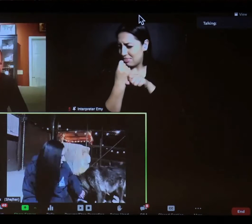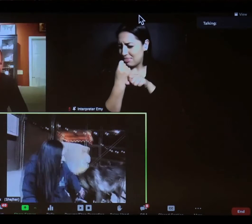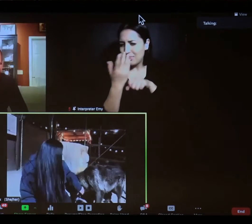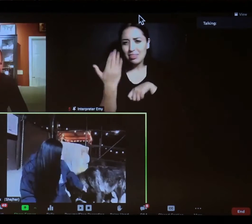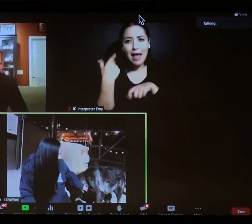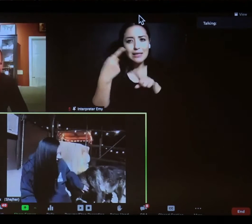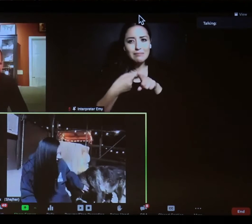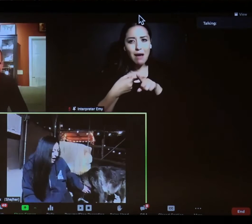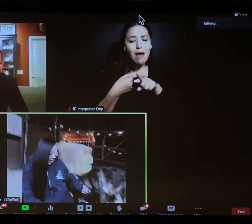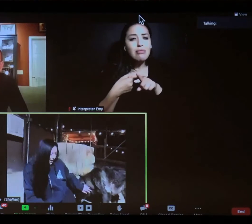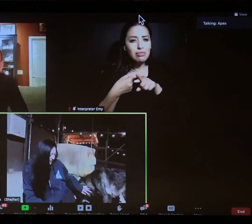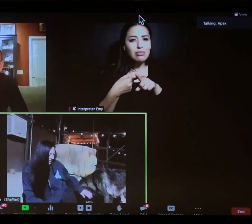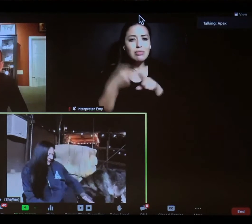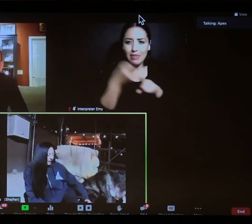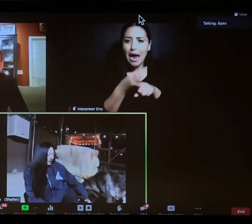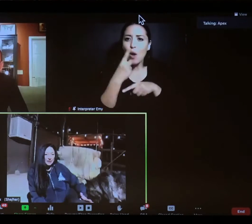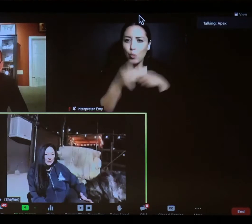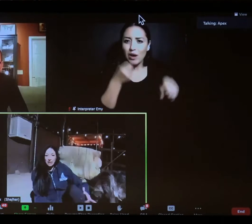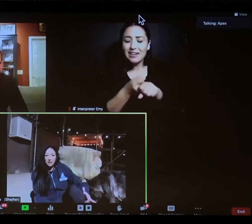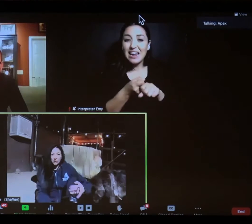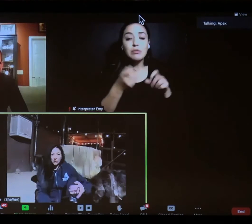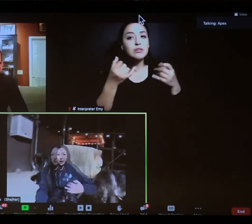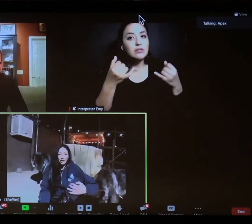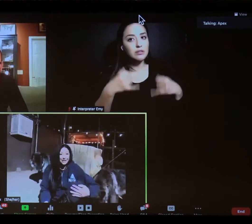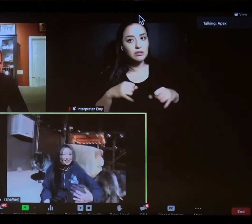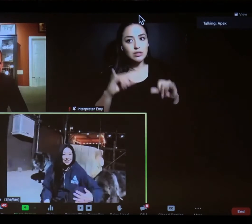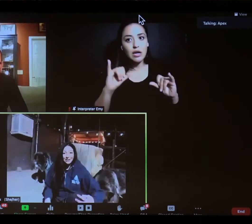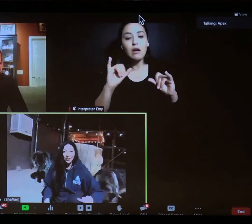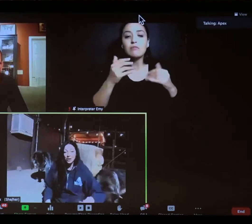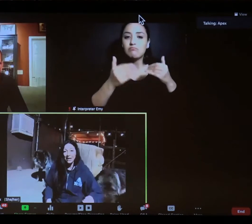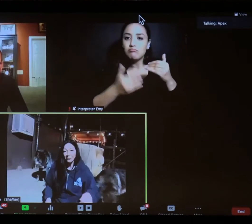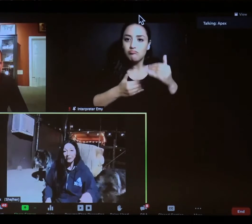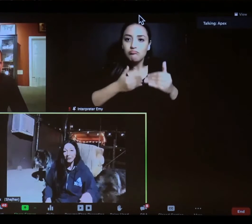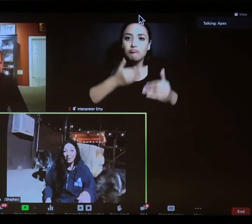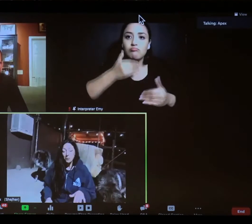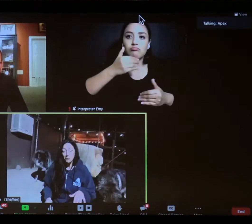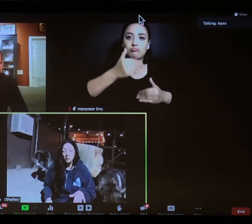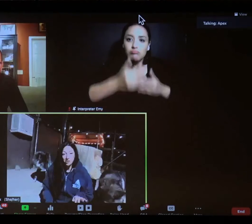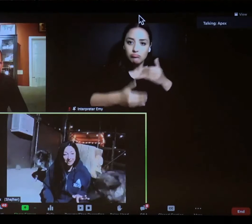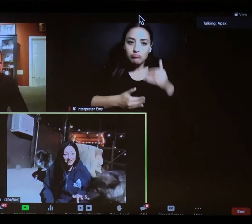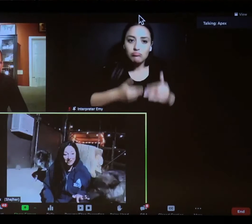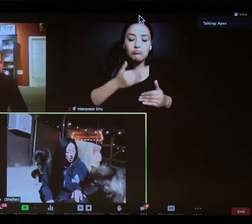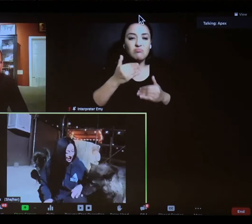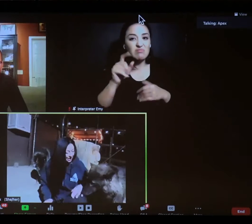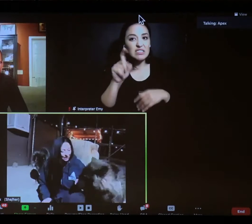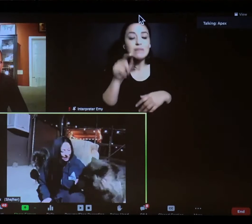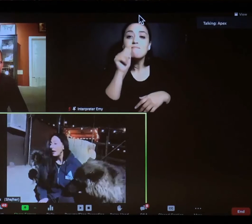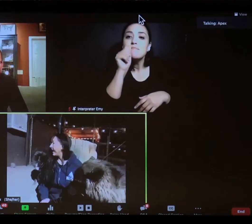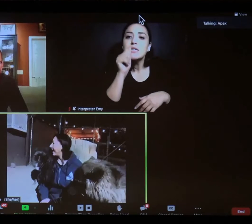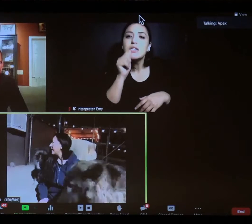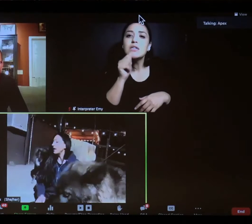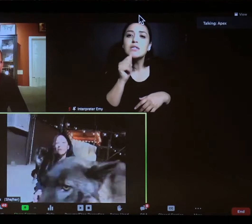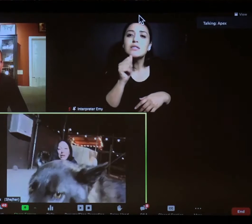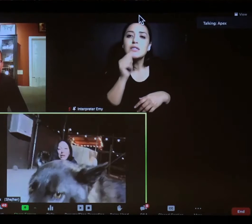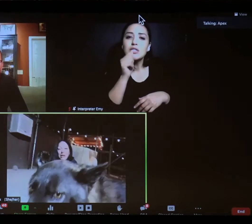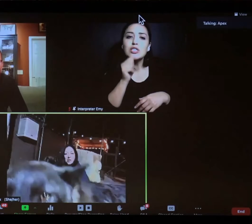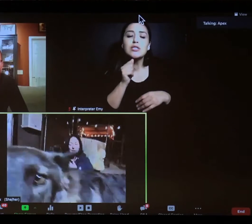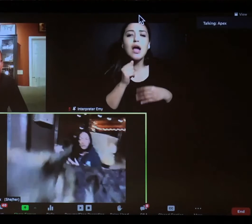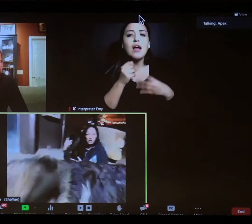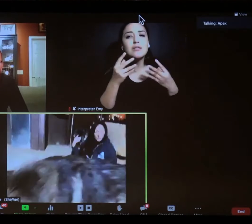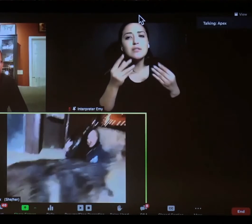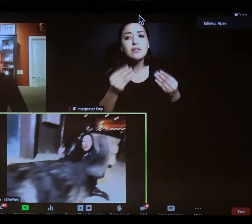Week, and it still is a work in progress. And you just have to be patient and gentle. And if I